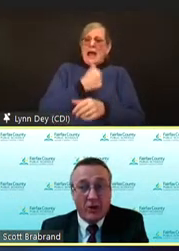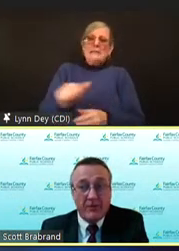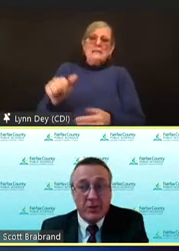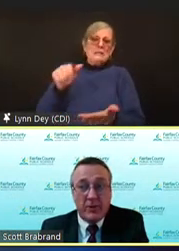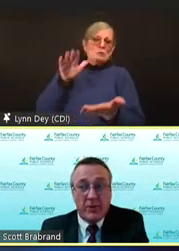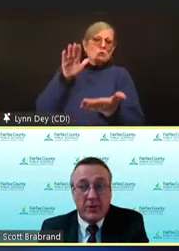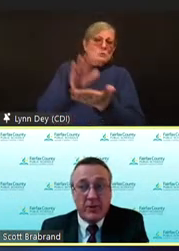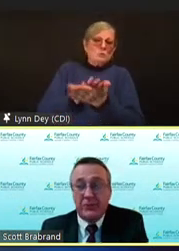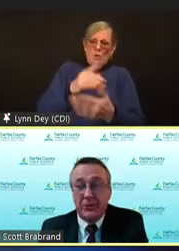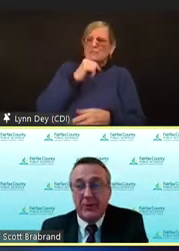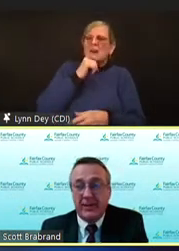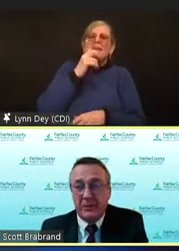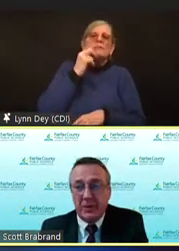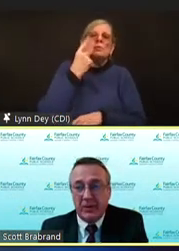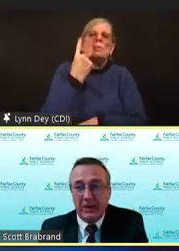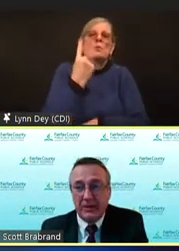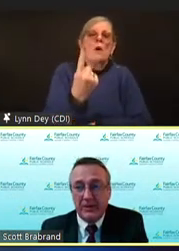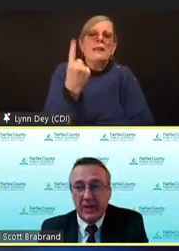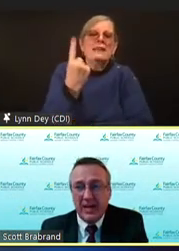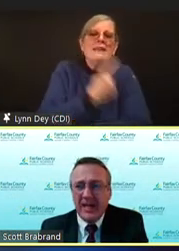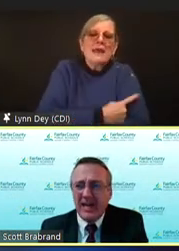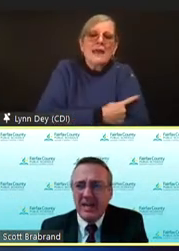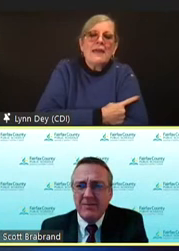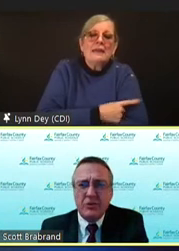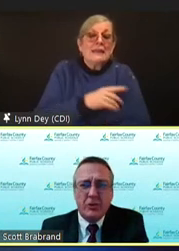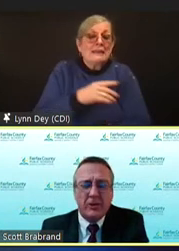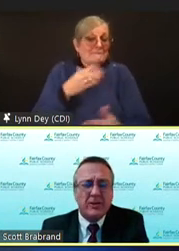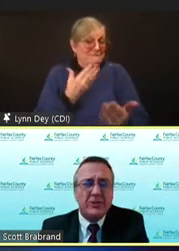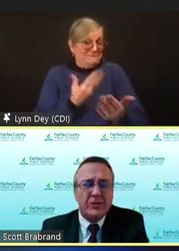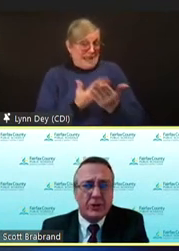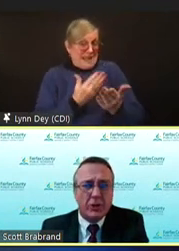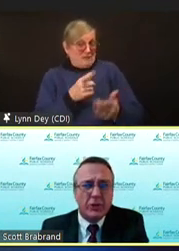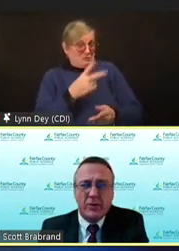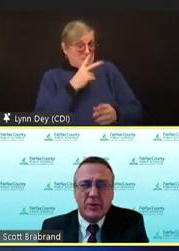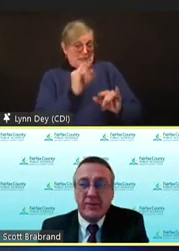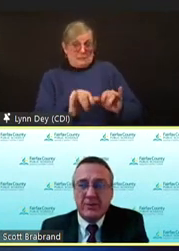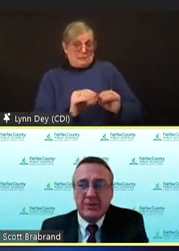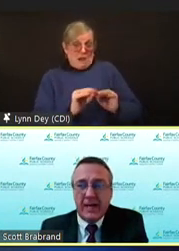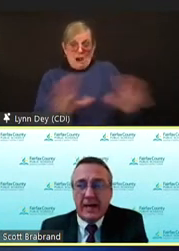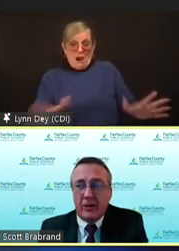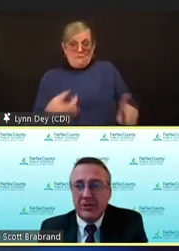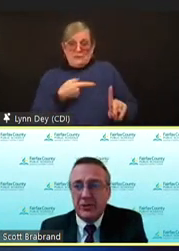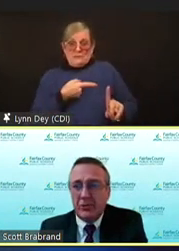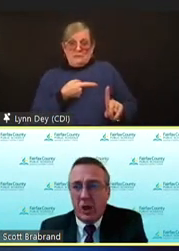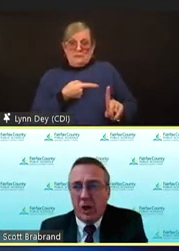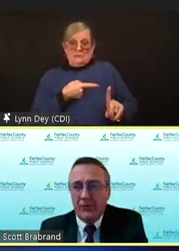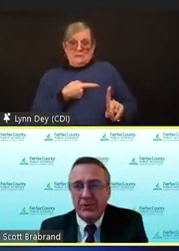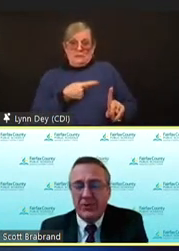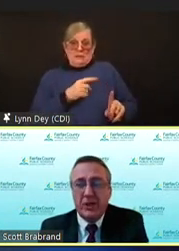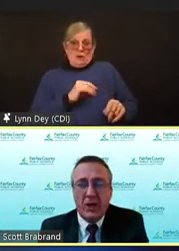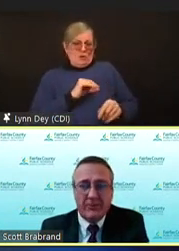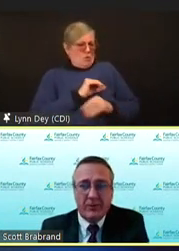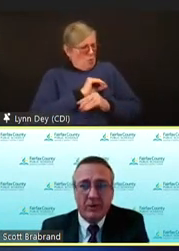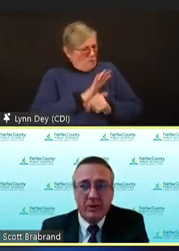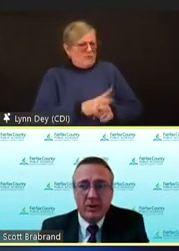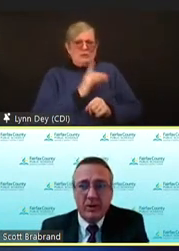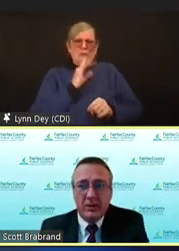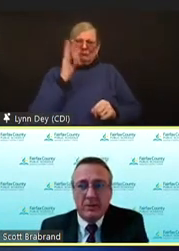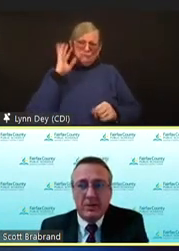that all of you have been able to experience. Even during the surge, we've emptied out our central office to